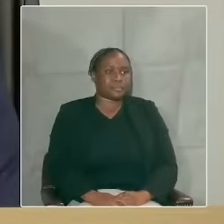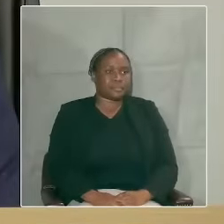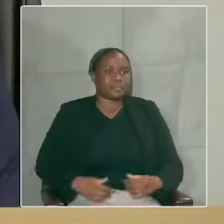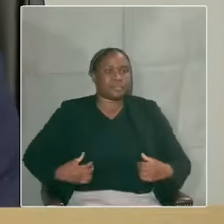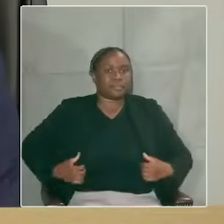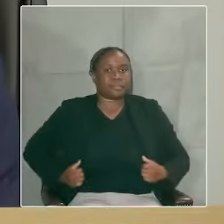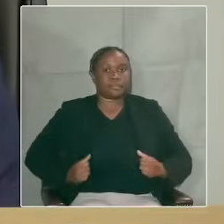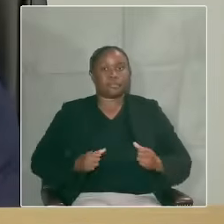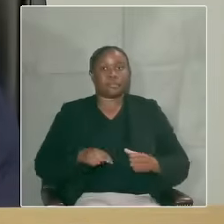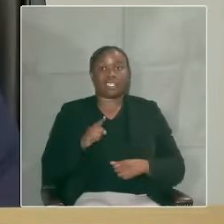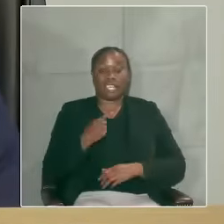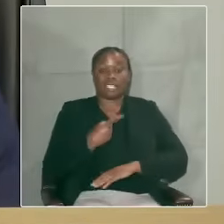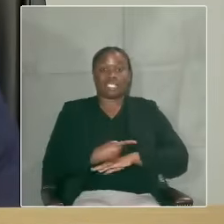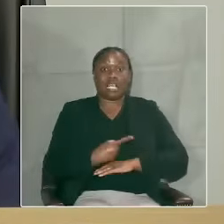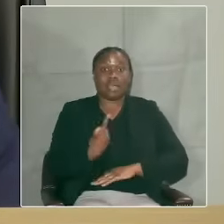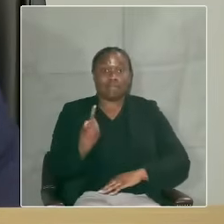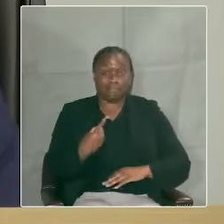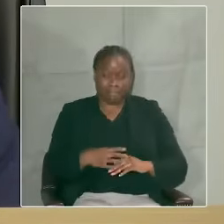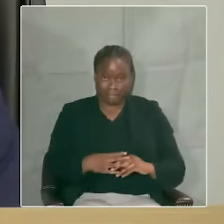On that day,